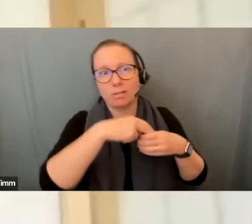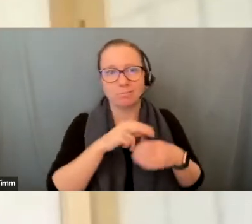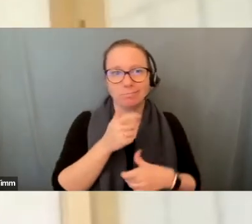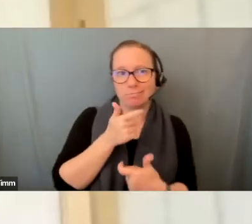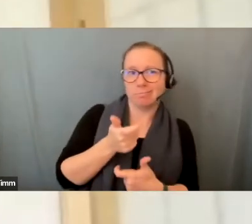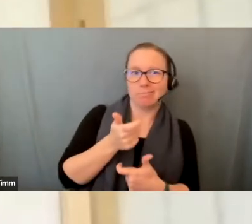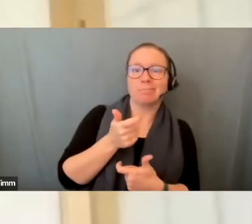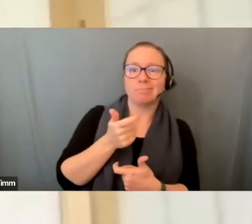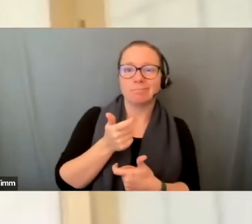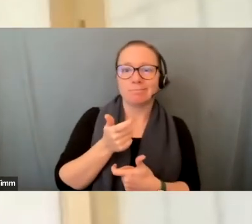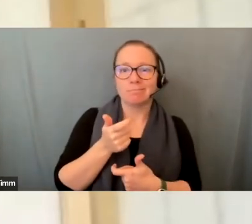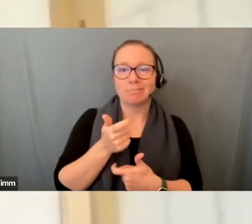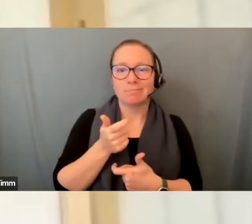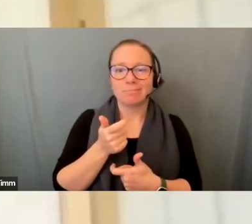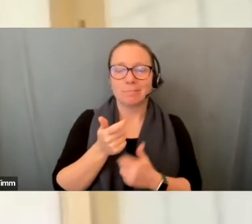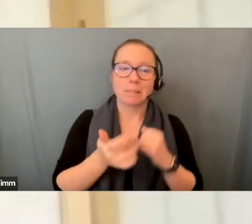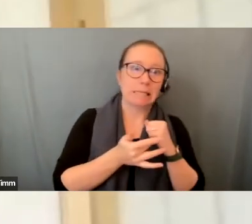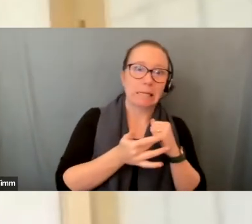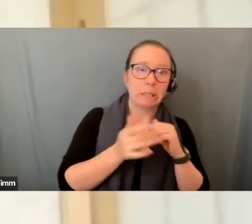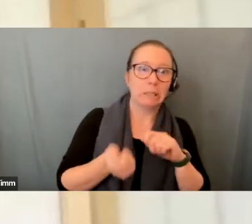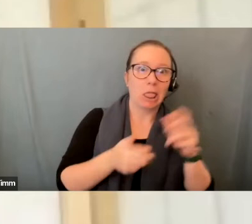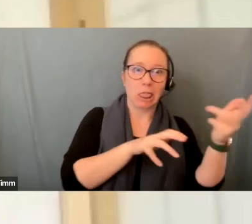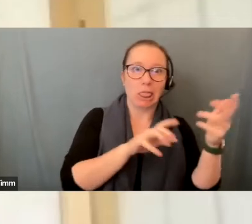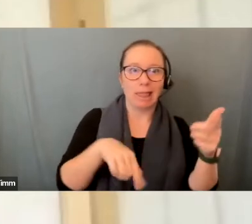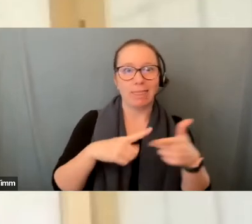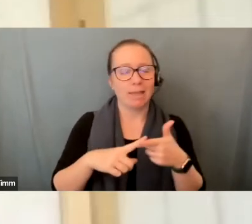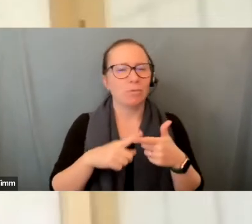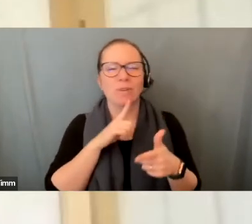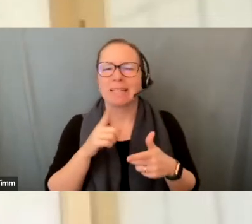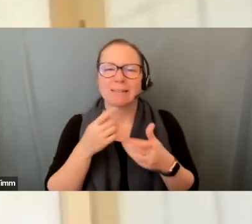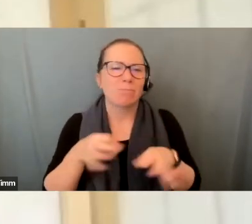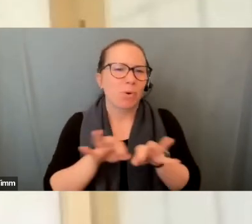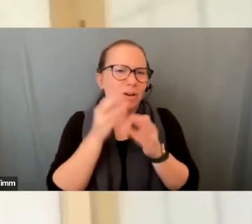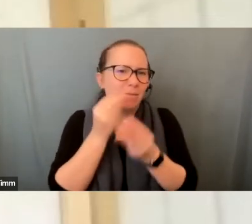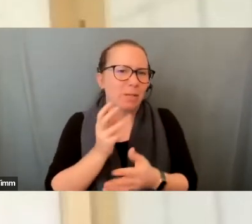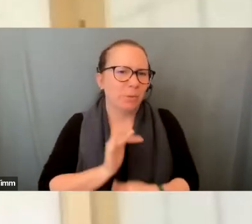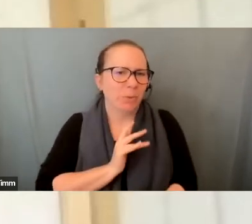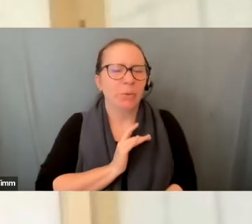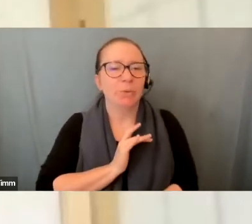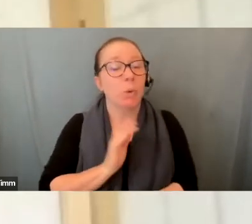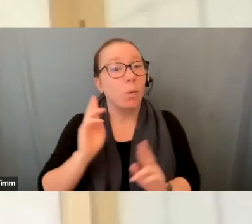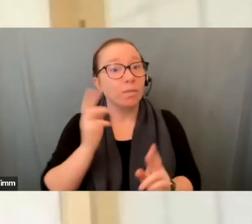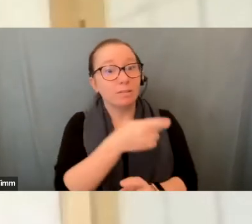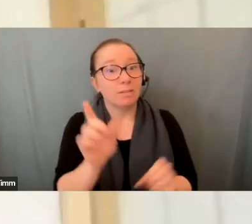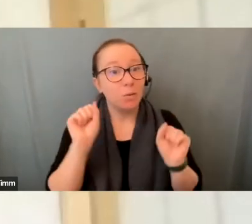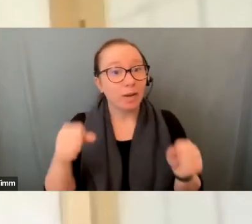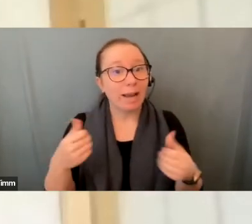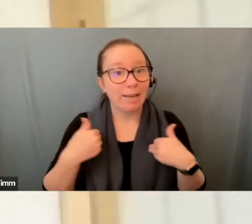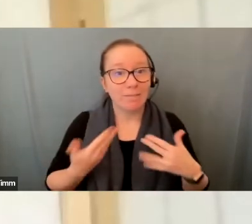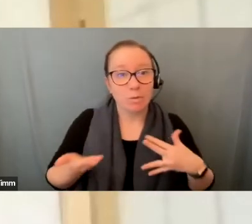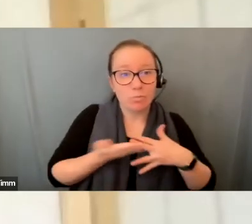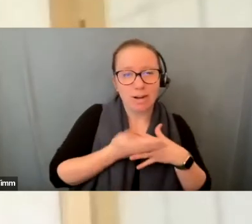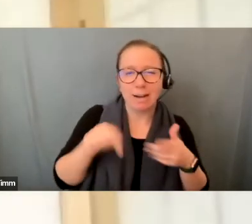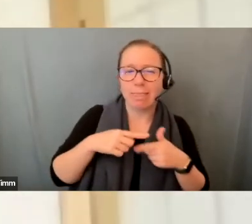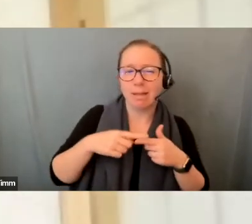sitting through some technical glitches and then an awful lot of really precious content. So I hope you are able to take a break and integrate some of this content.